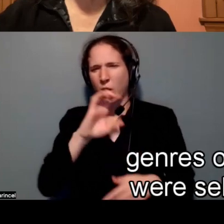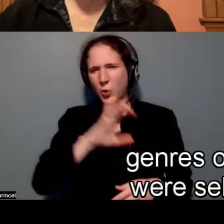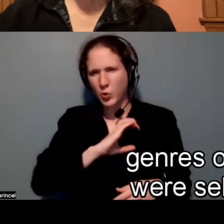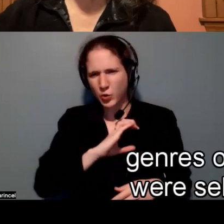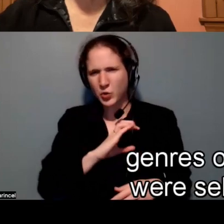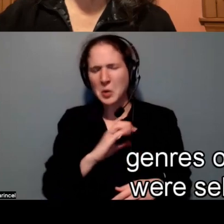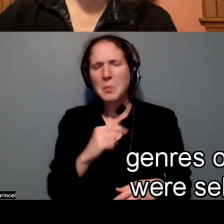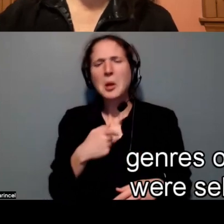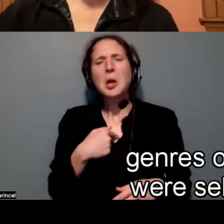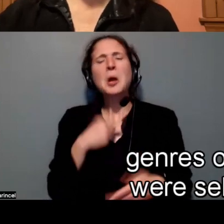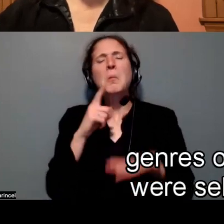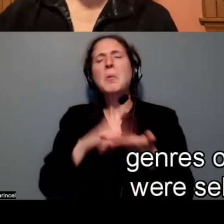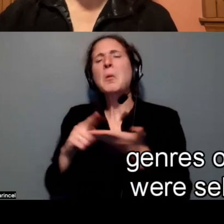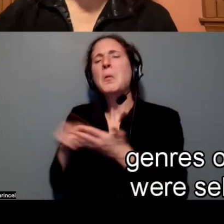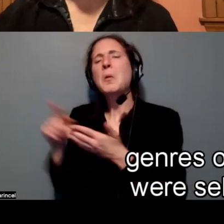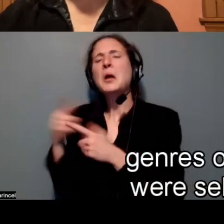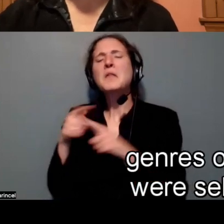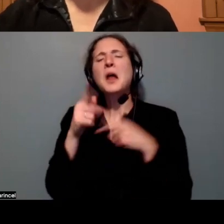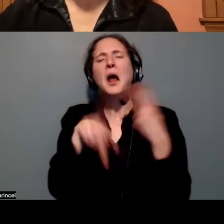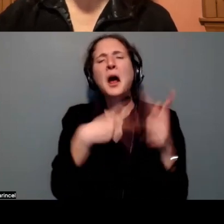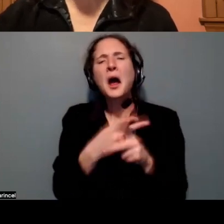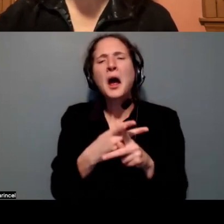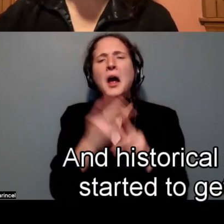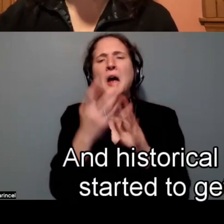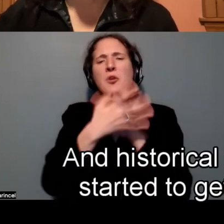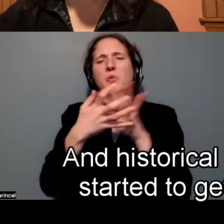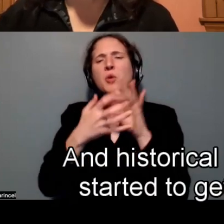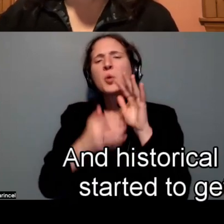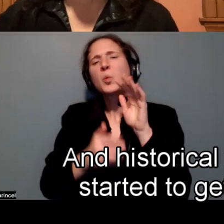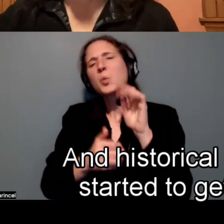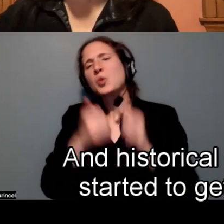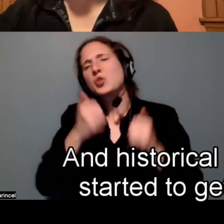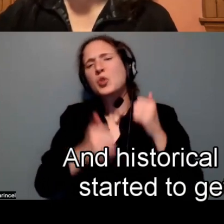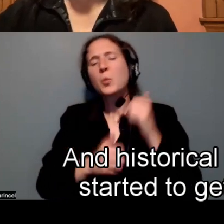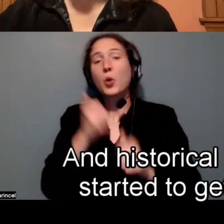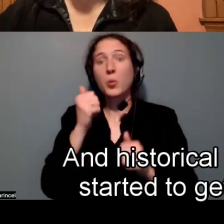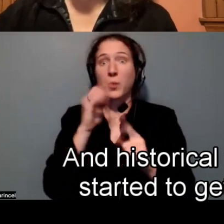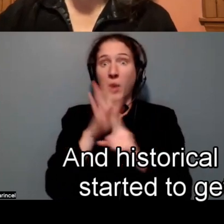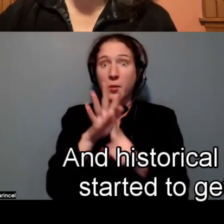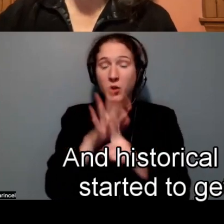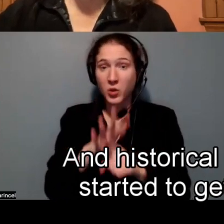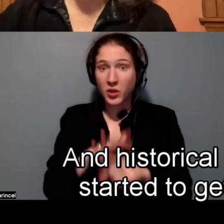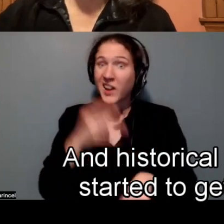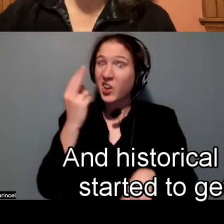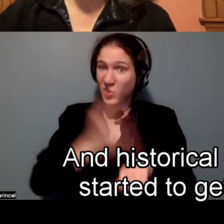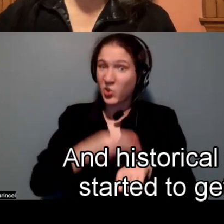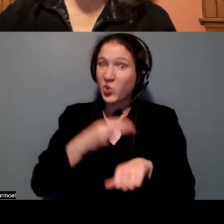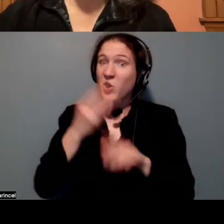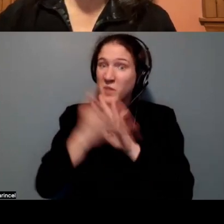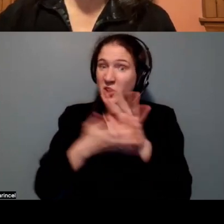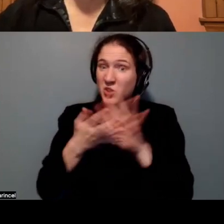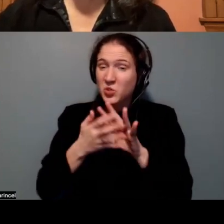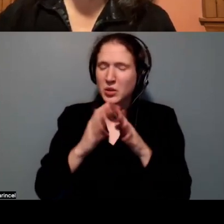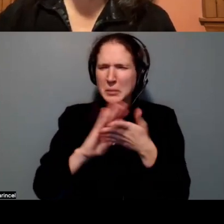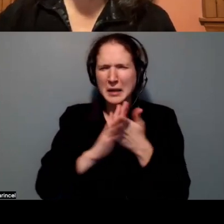of mysteries were selling the best. And historical mysteries had just started to get really, really hot. And